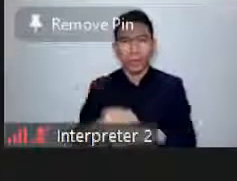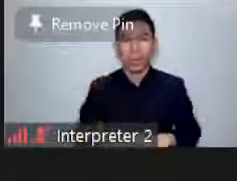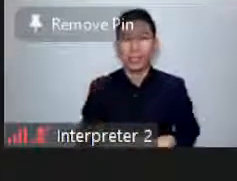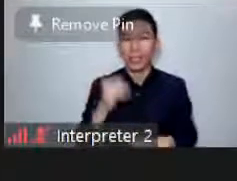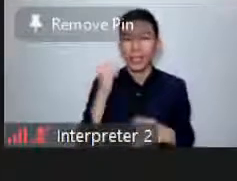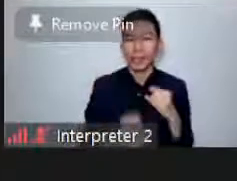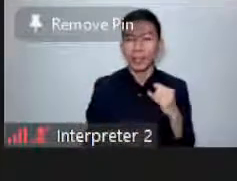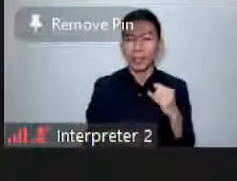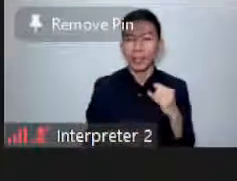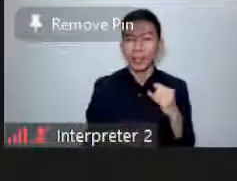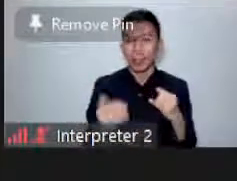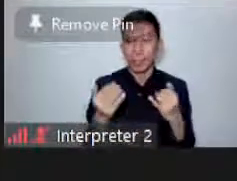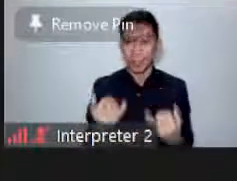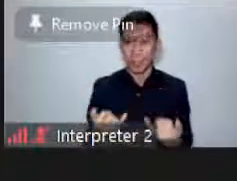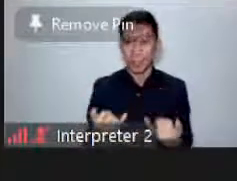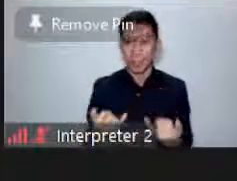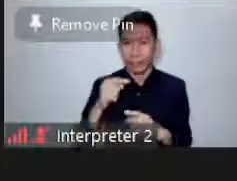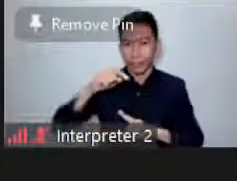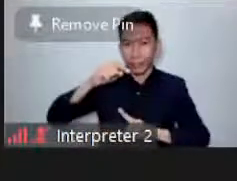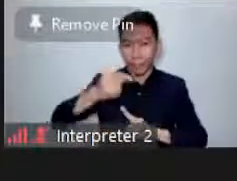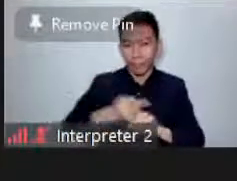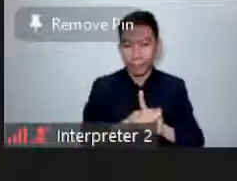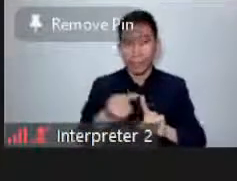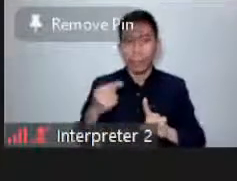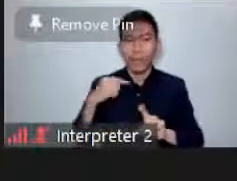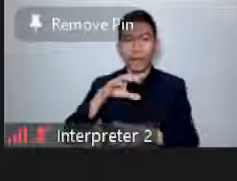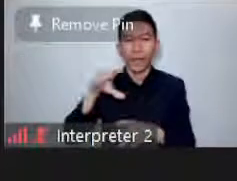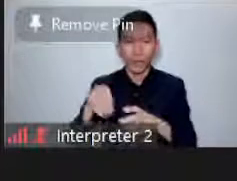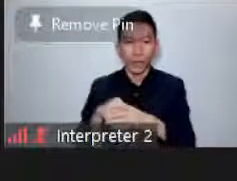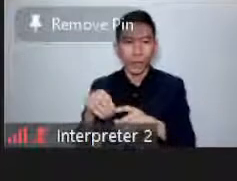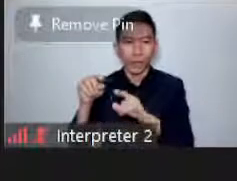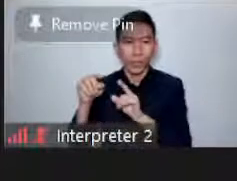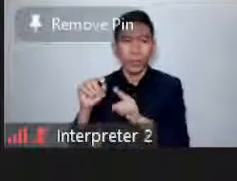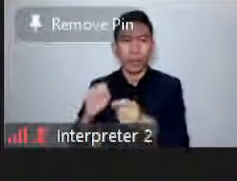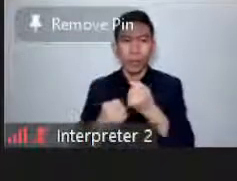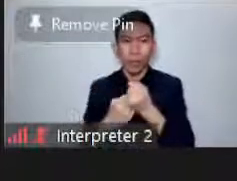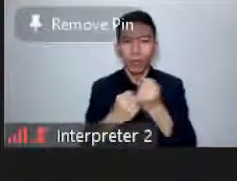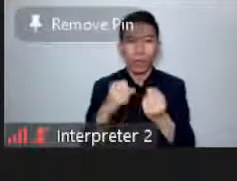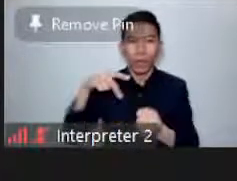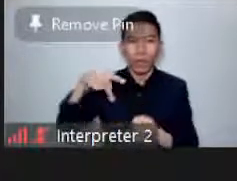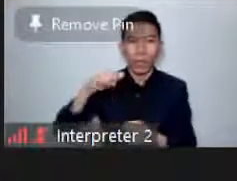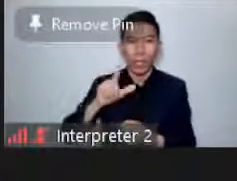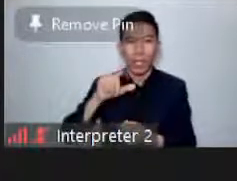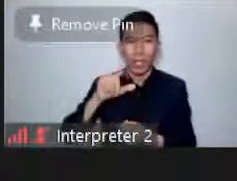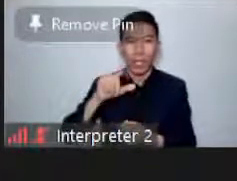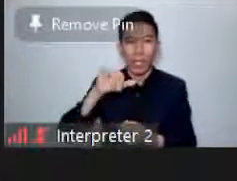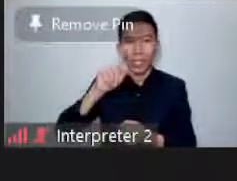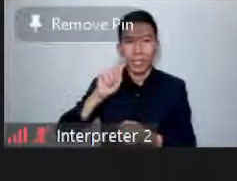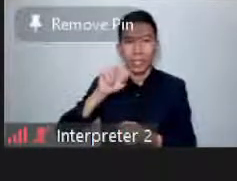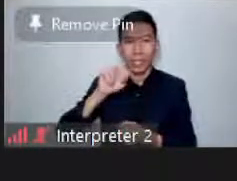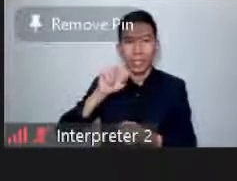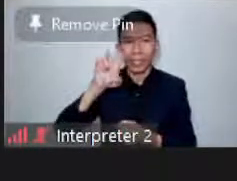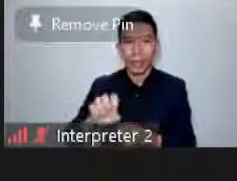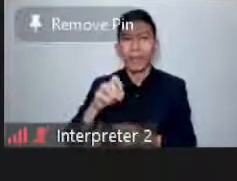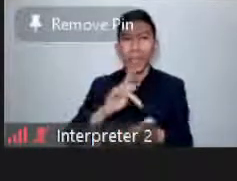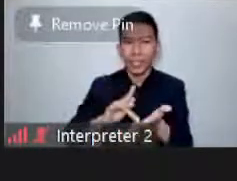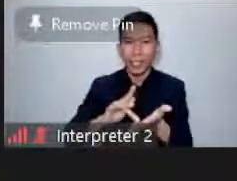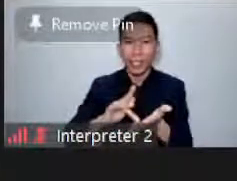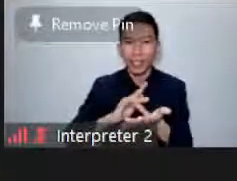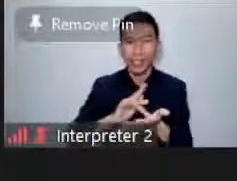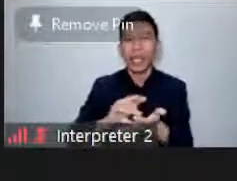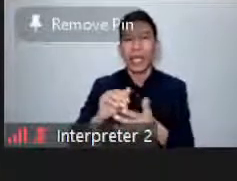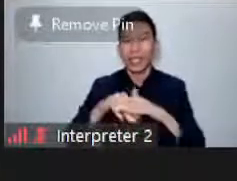more inclusive Cancer and Supportive Palliative Medicines Access Program, formerly called Cancer Medicines